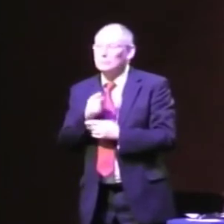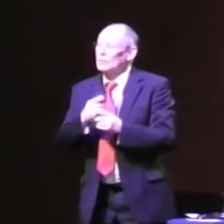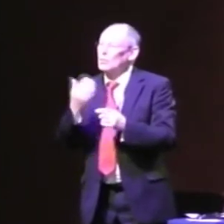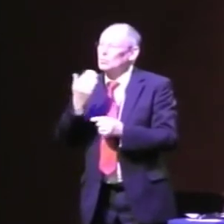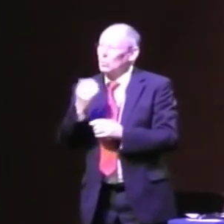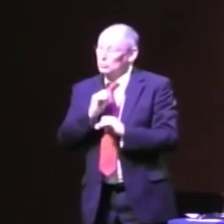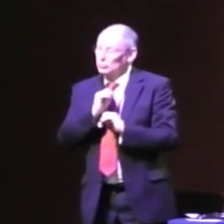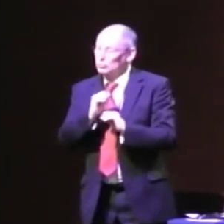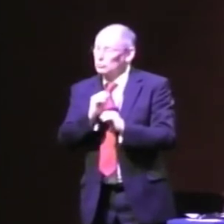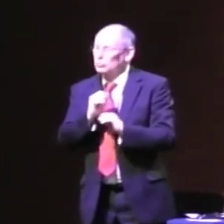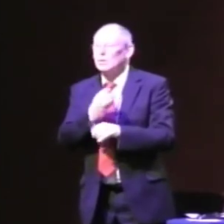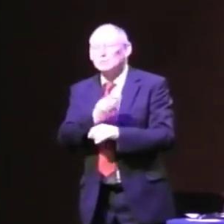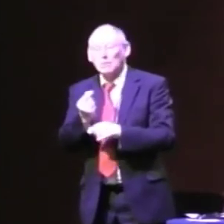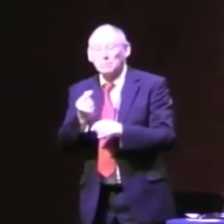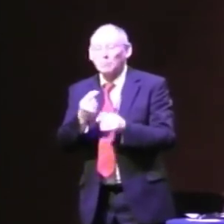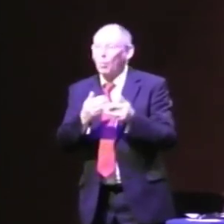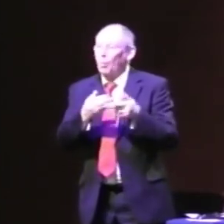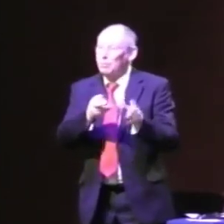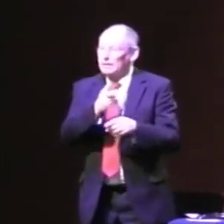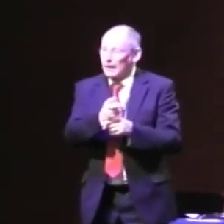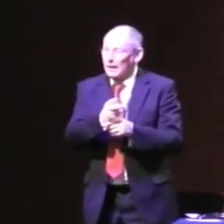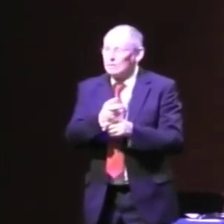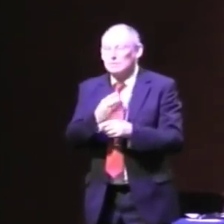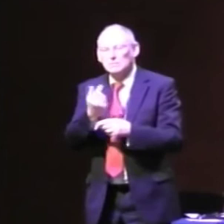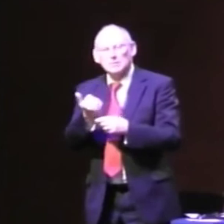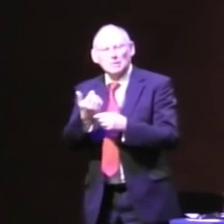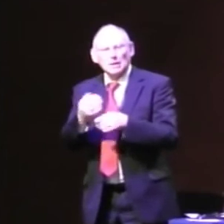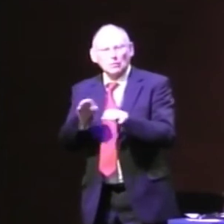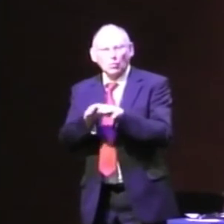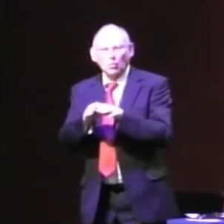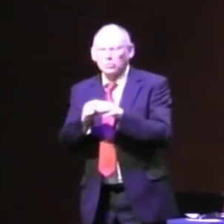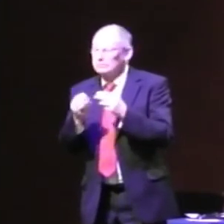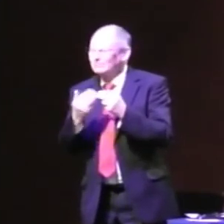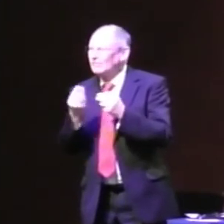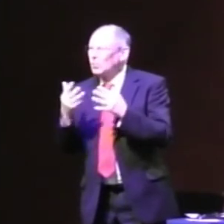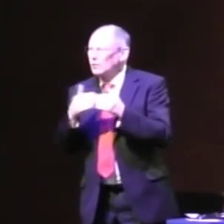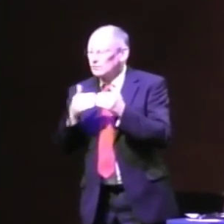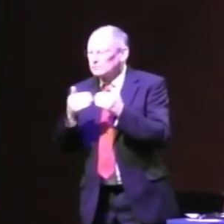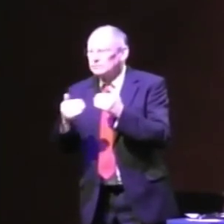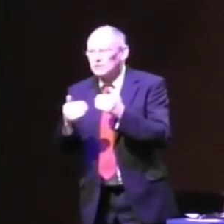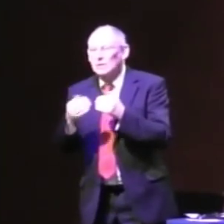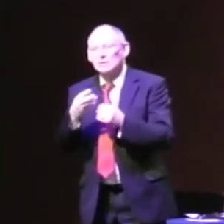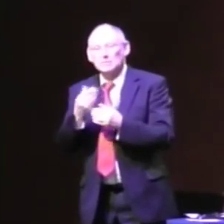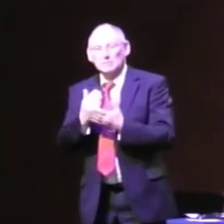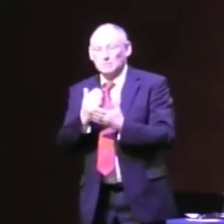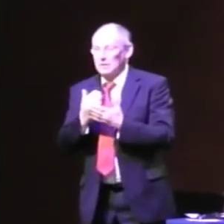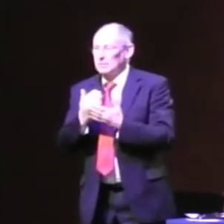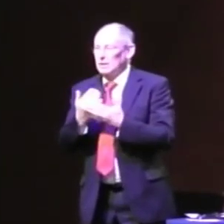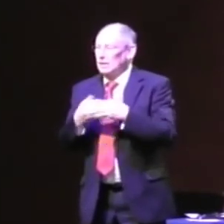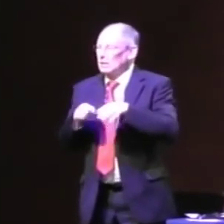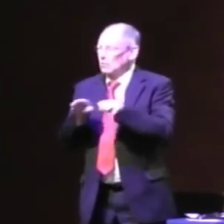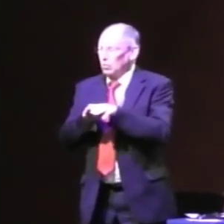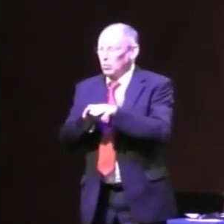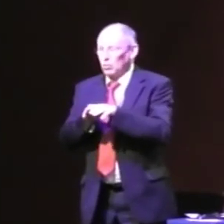schools, some of them have reopened, some of them may be closed for a further few weeks, some of them may even be closed for